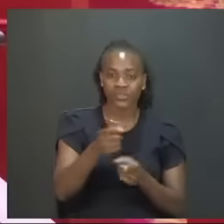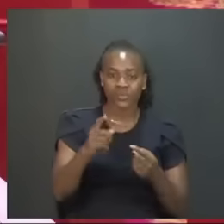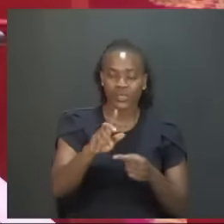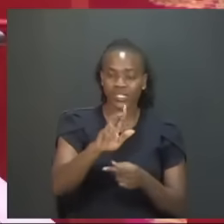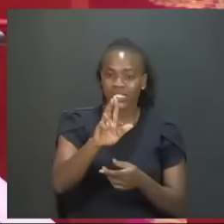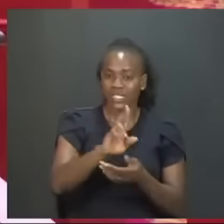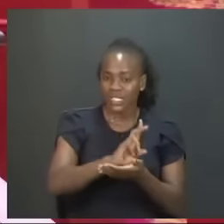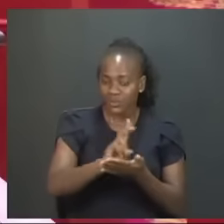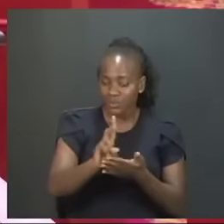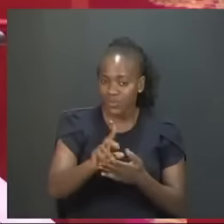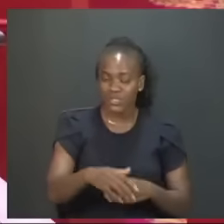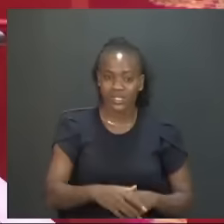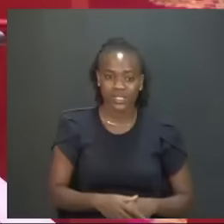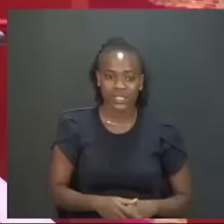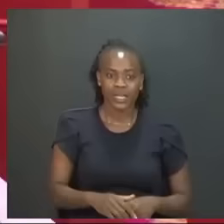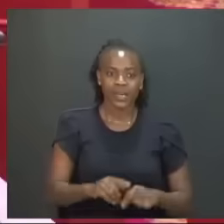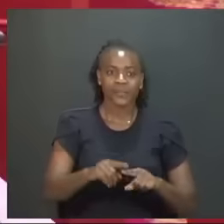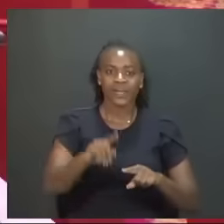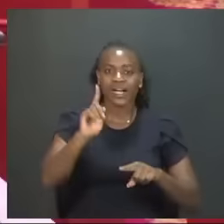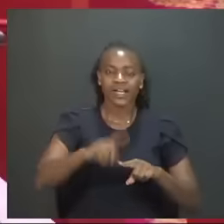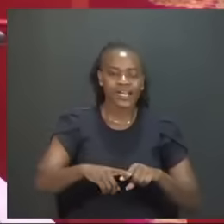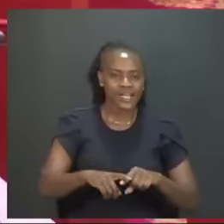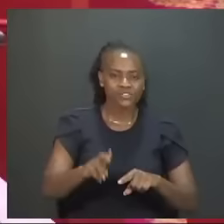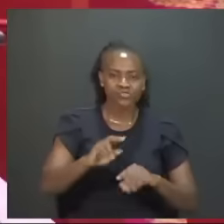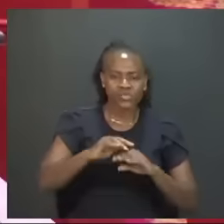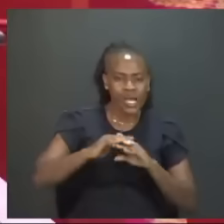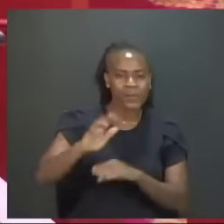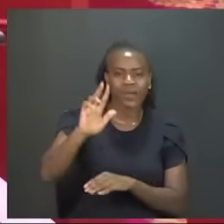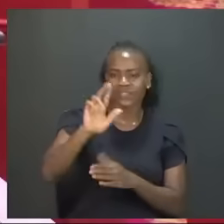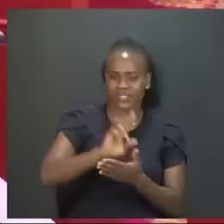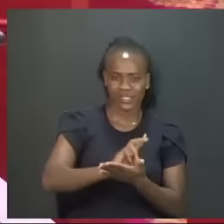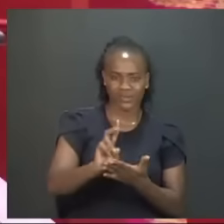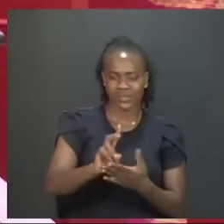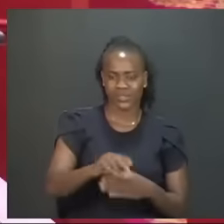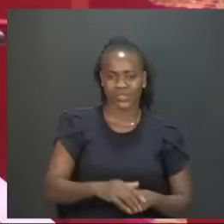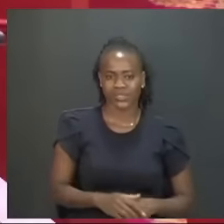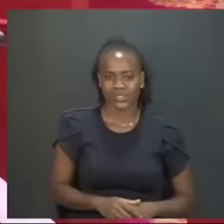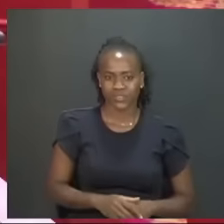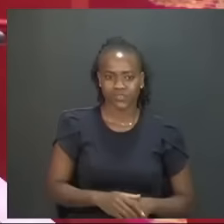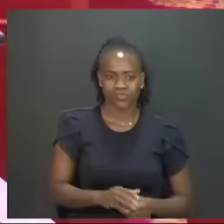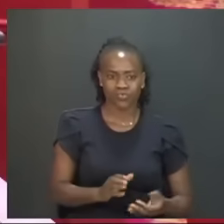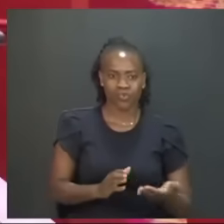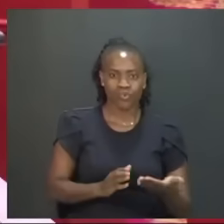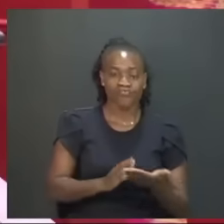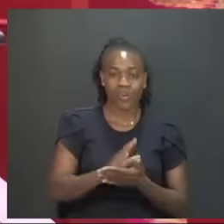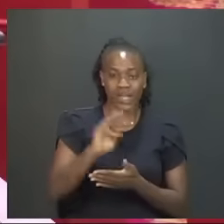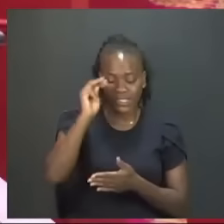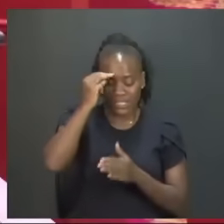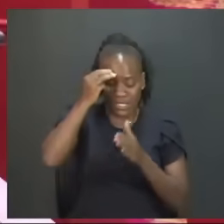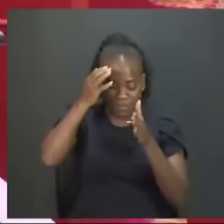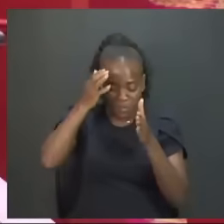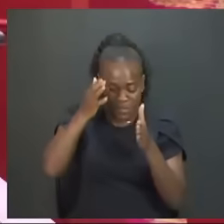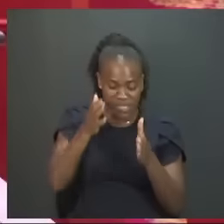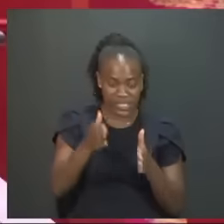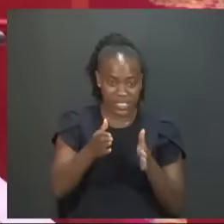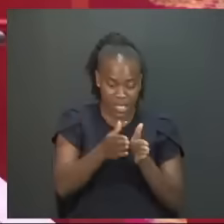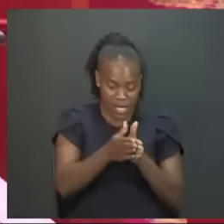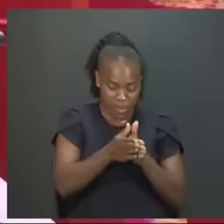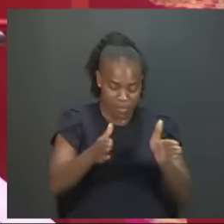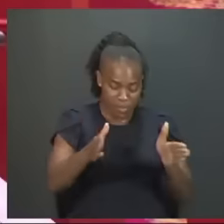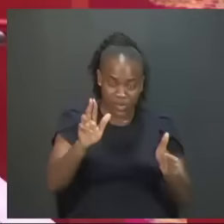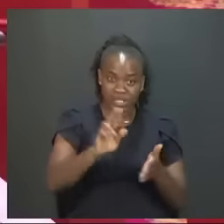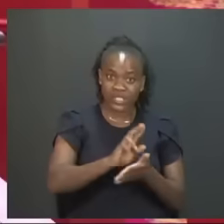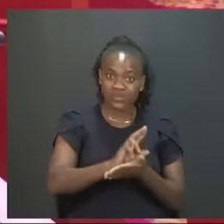week. But he cannot take more than 3 weeks. So the right of ministers within the 3 weeks